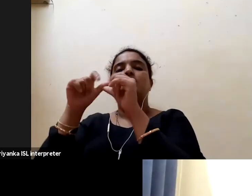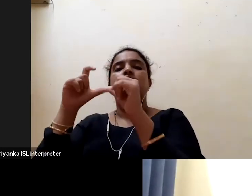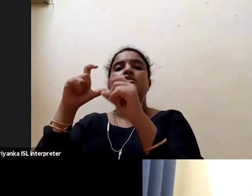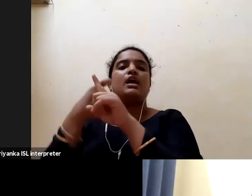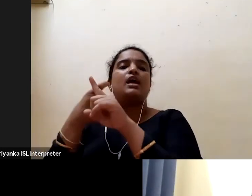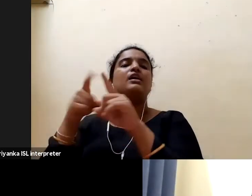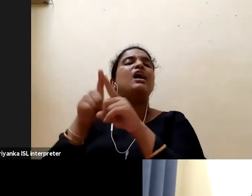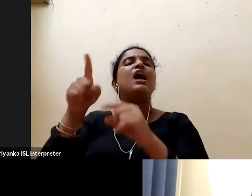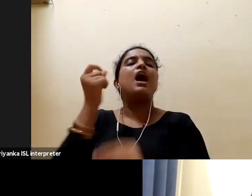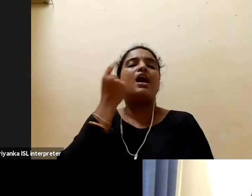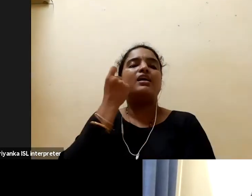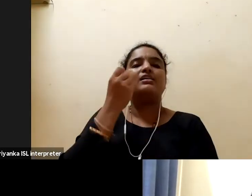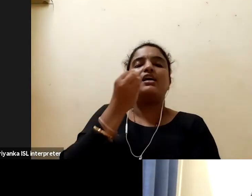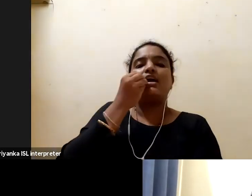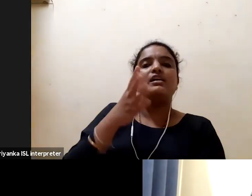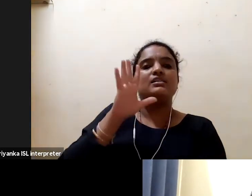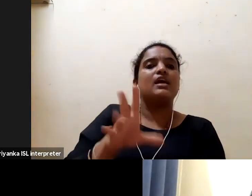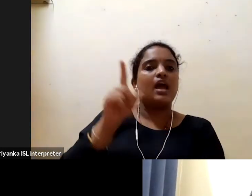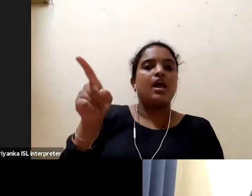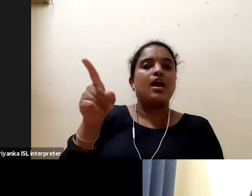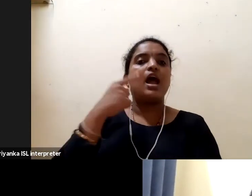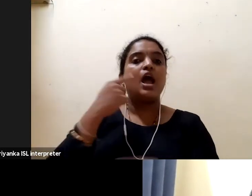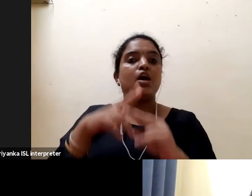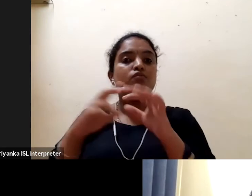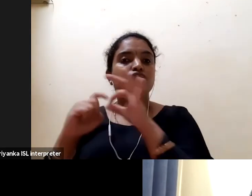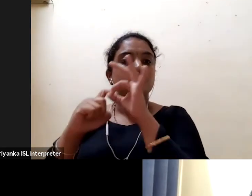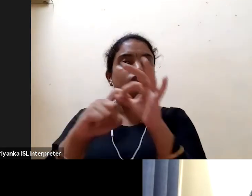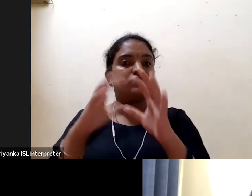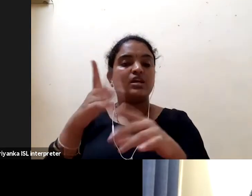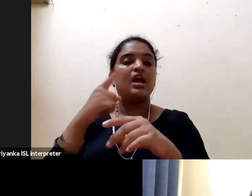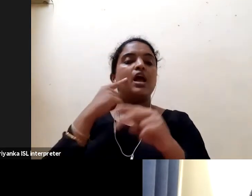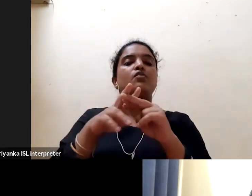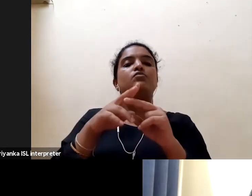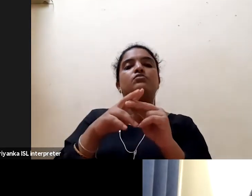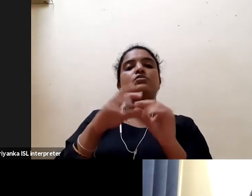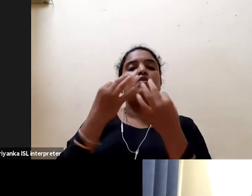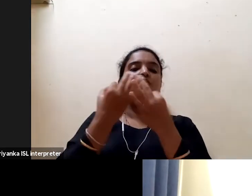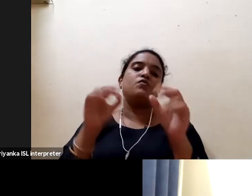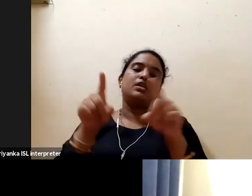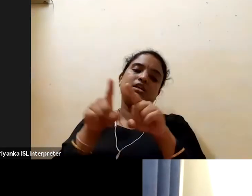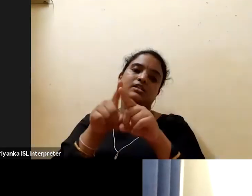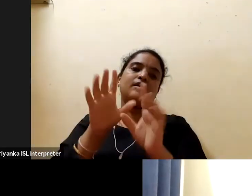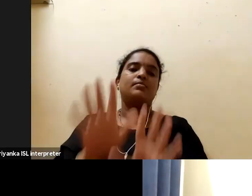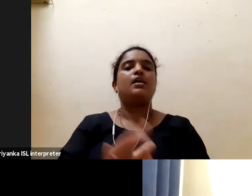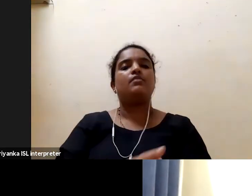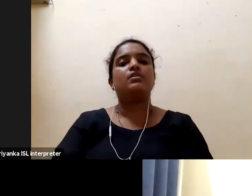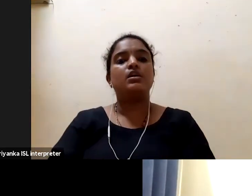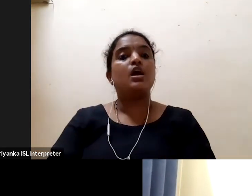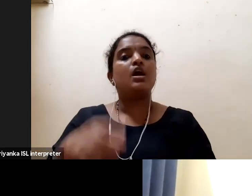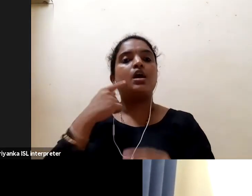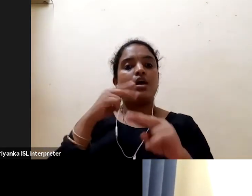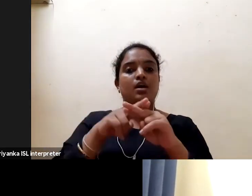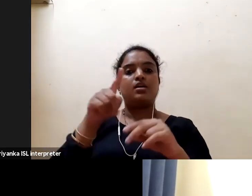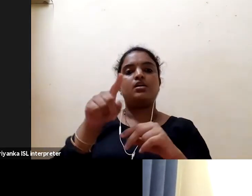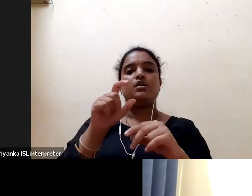to understand, and it's if you don't want to charge for your newsletter, then it's free for you also. When you charge, they take a